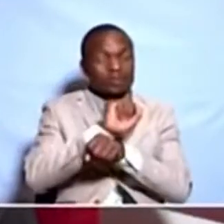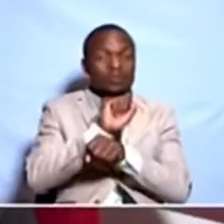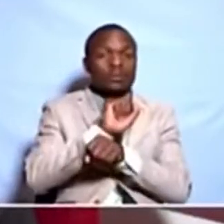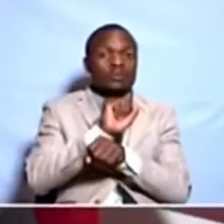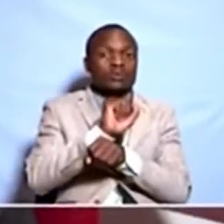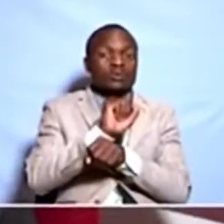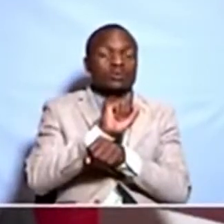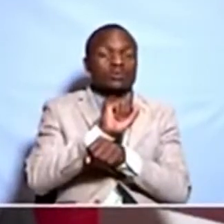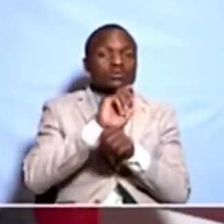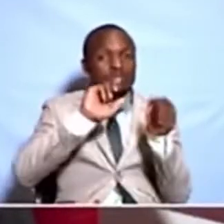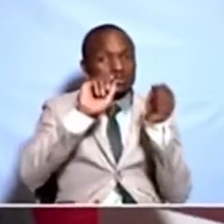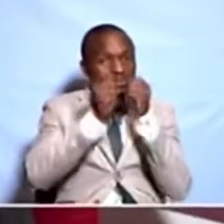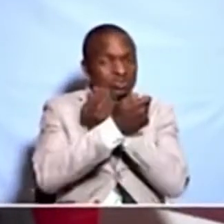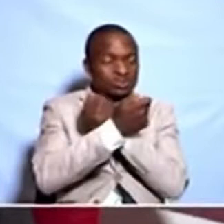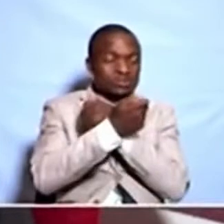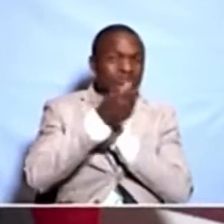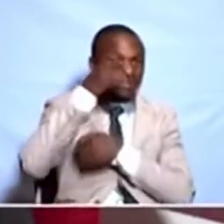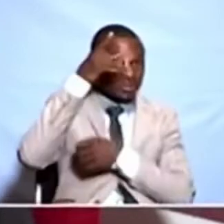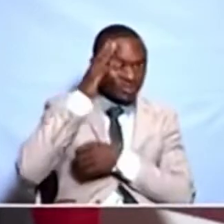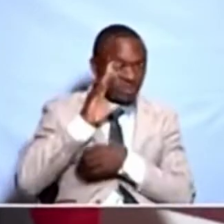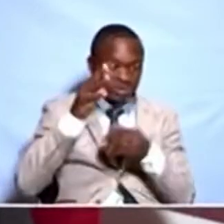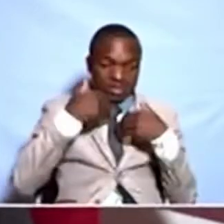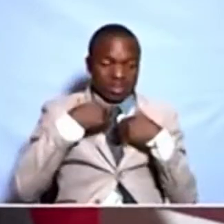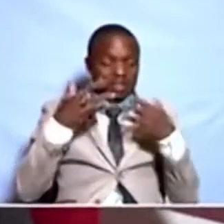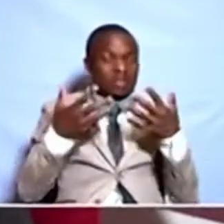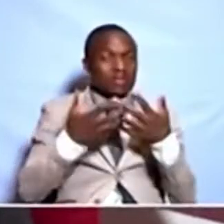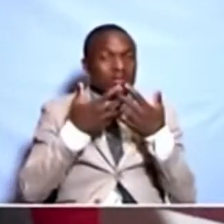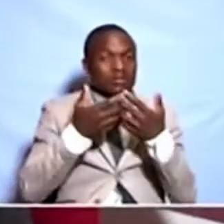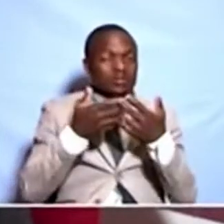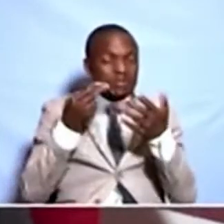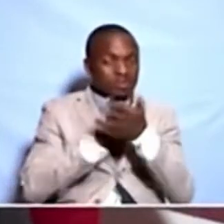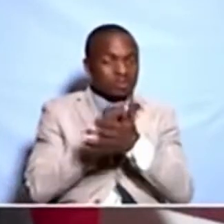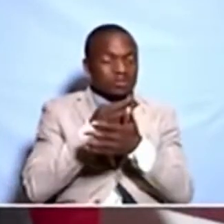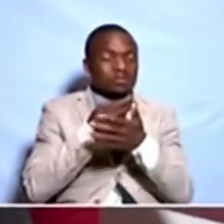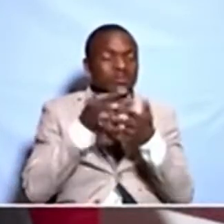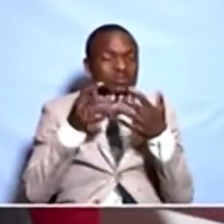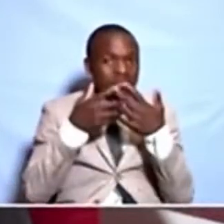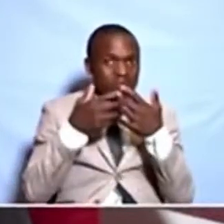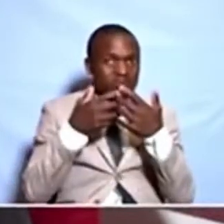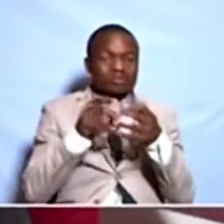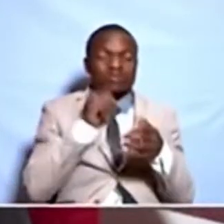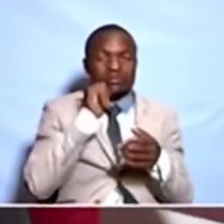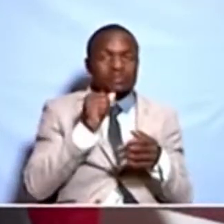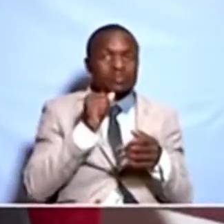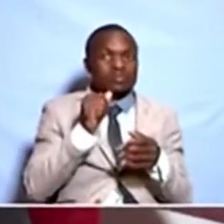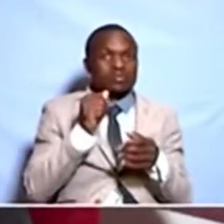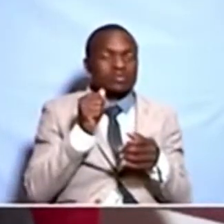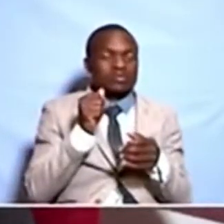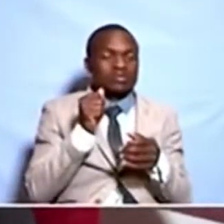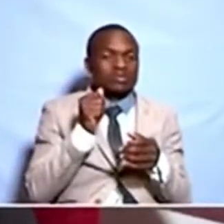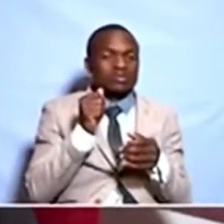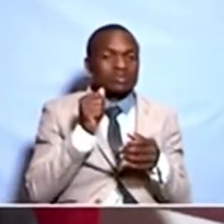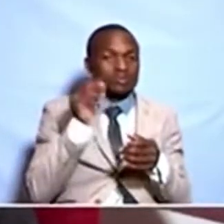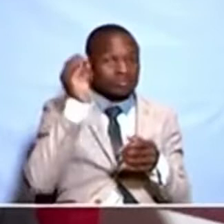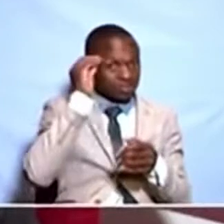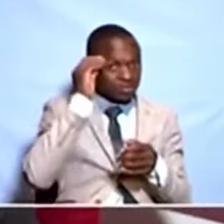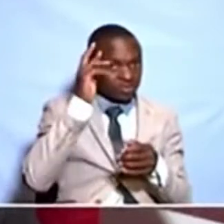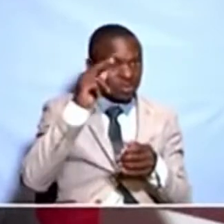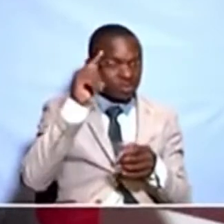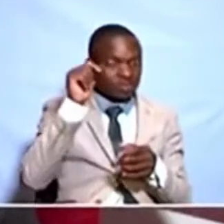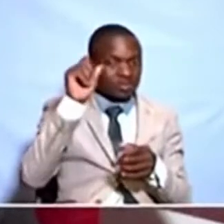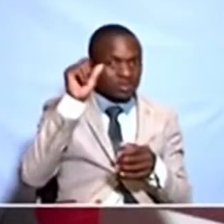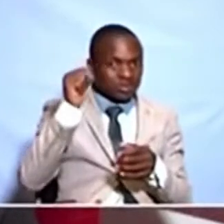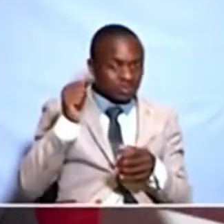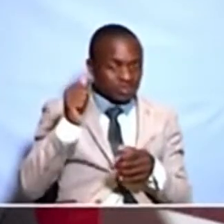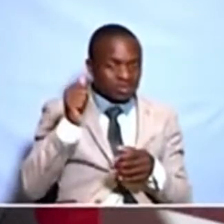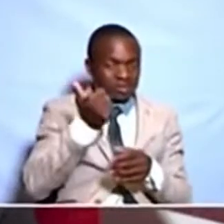with the color or has a new engine but not updated by Ratsa? Moses Piri from Chasefu.